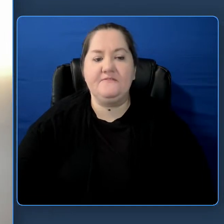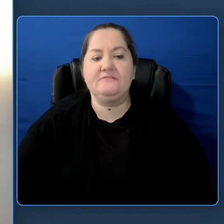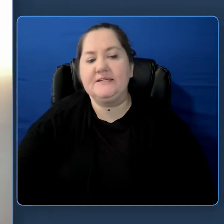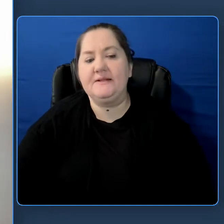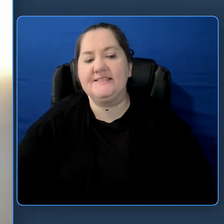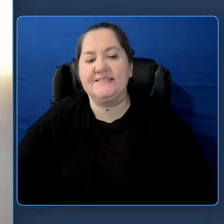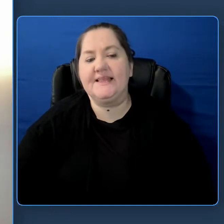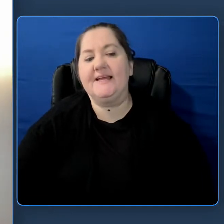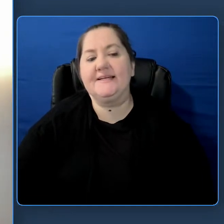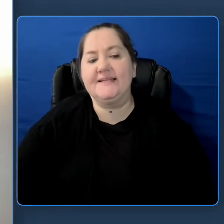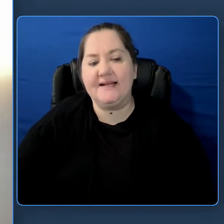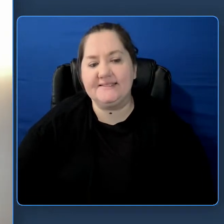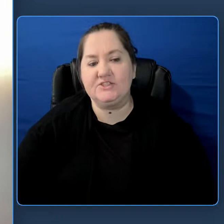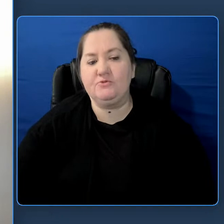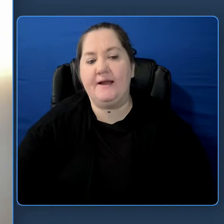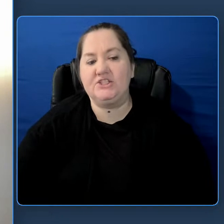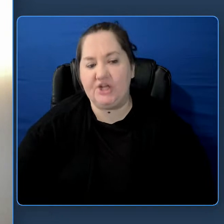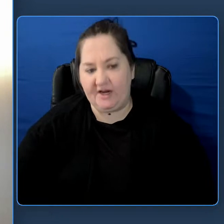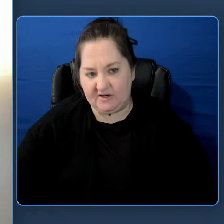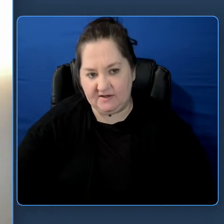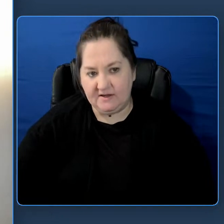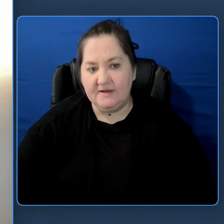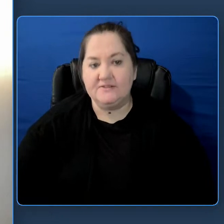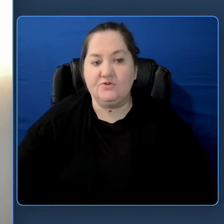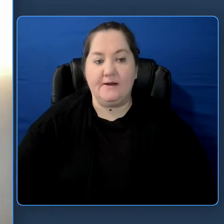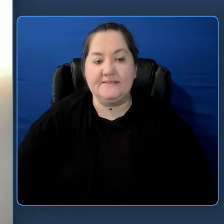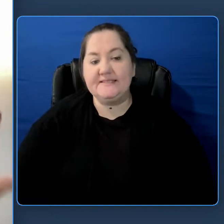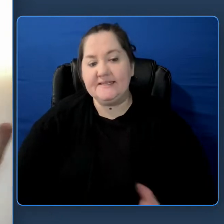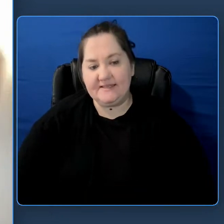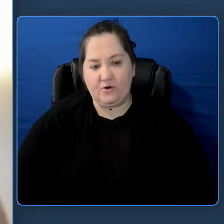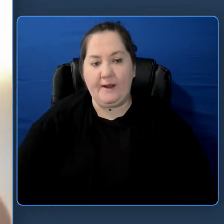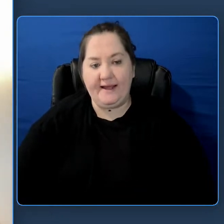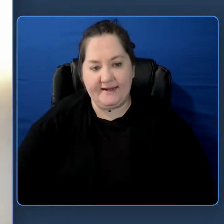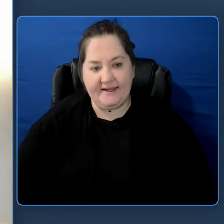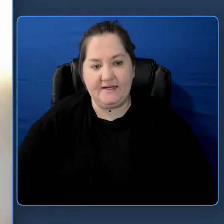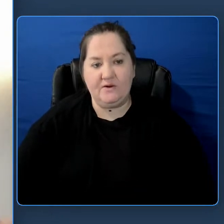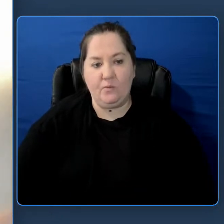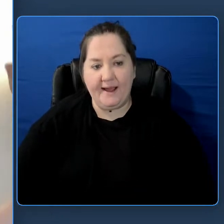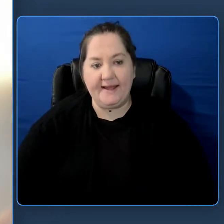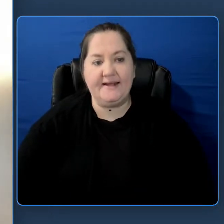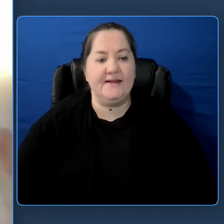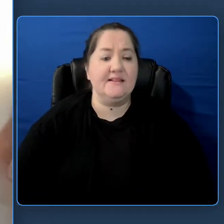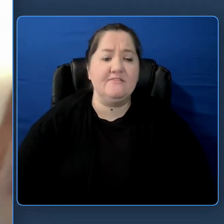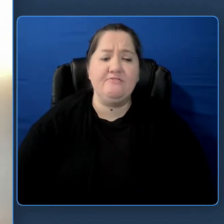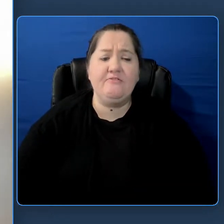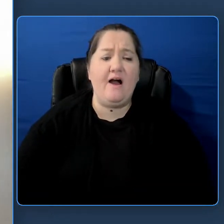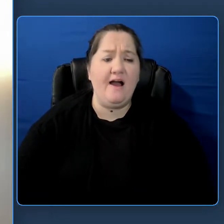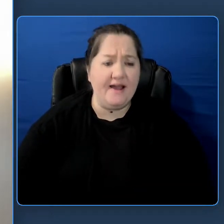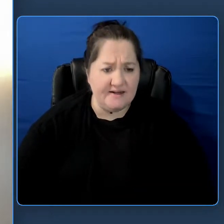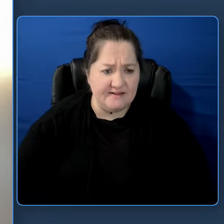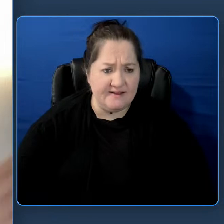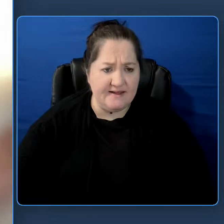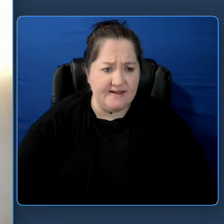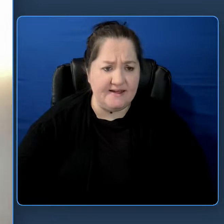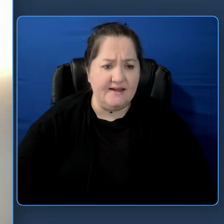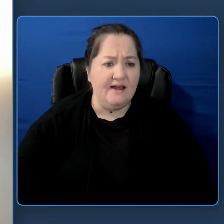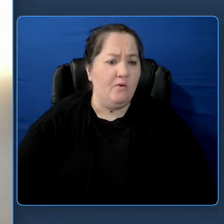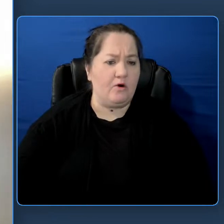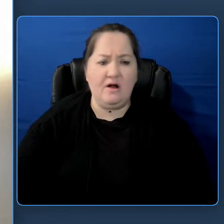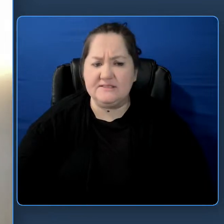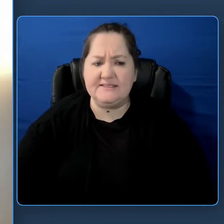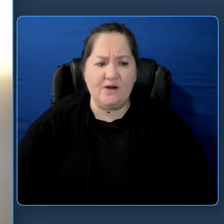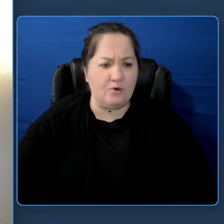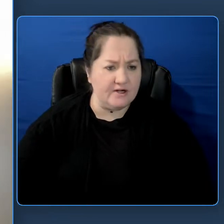it takes them 15 minutes to then connect it to my chair. So I'm sitting there waiting and waiting. And then